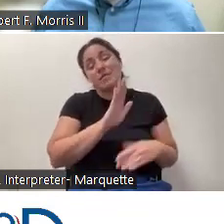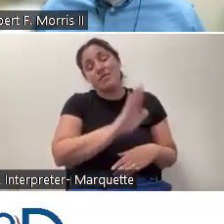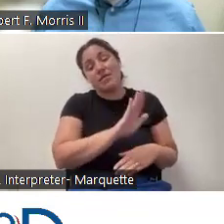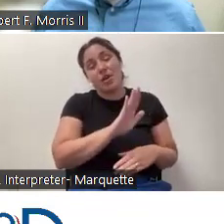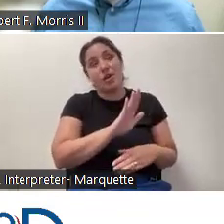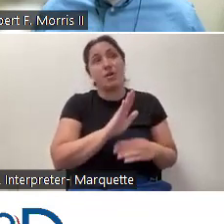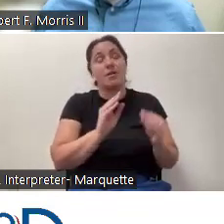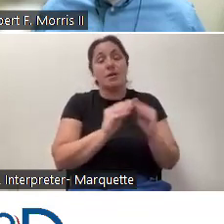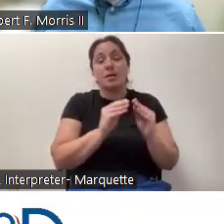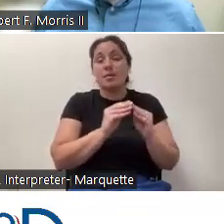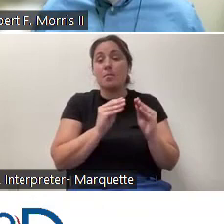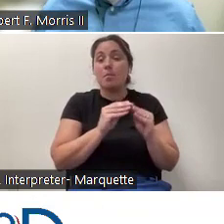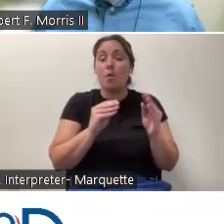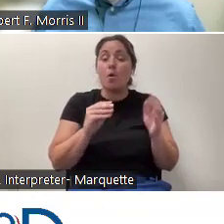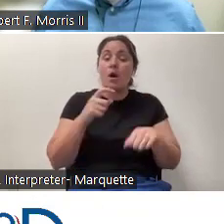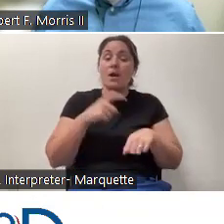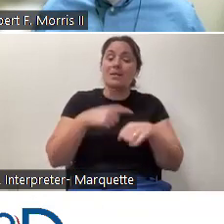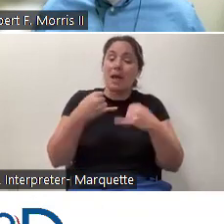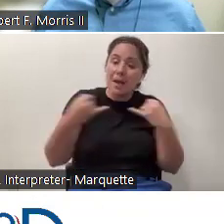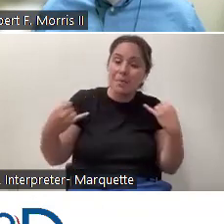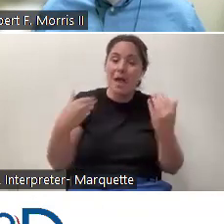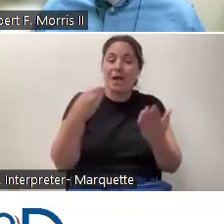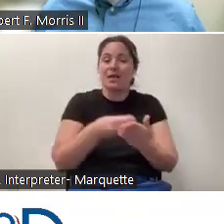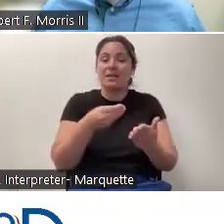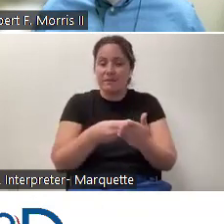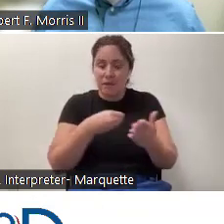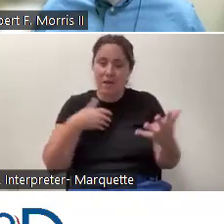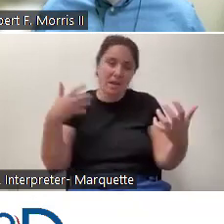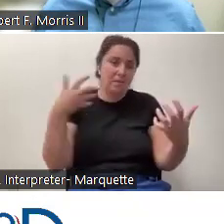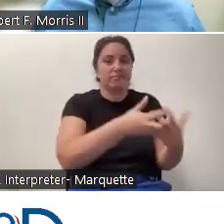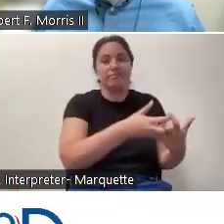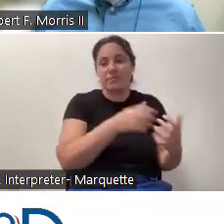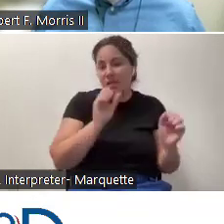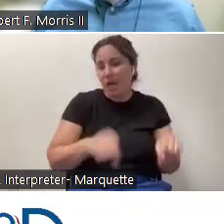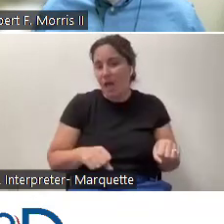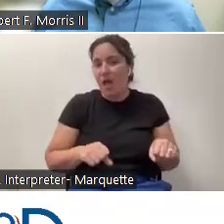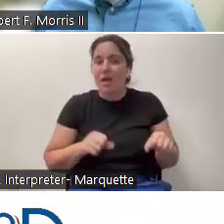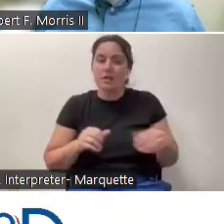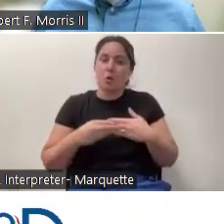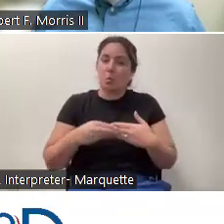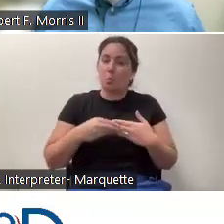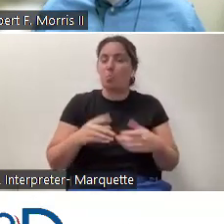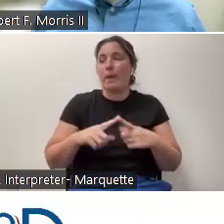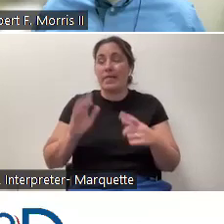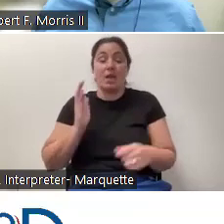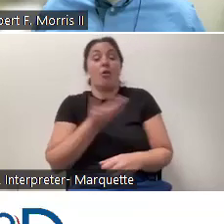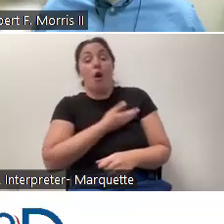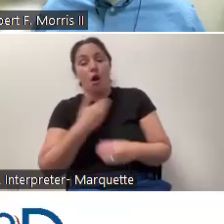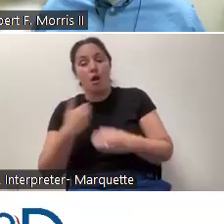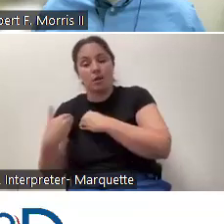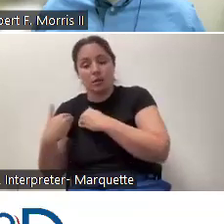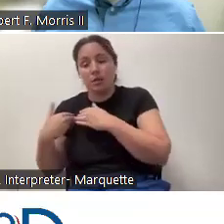more relaxed rules around timelines and funding. And then we're really here to help focus on some of those specific job seeker